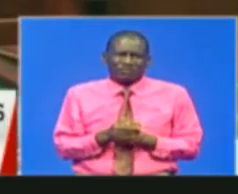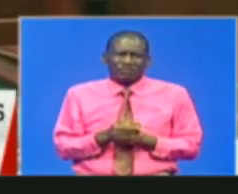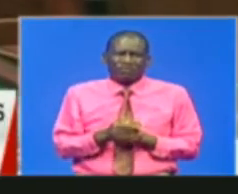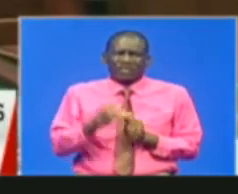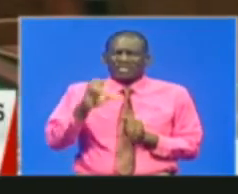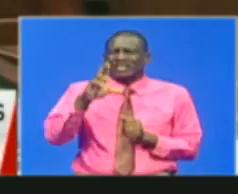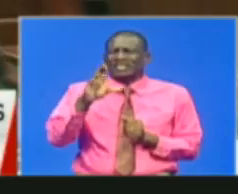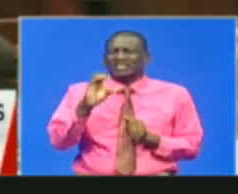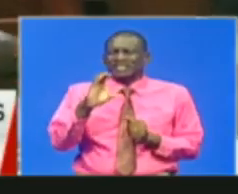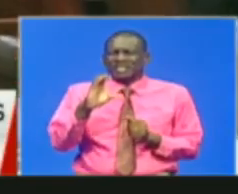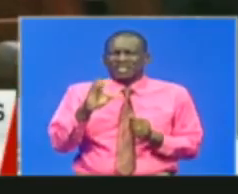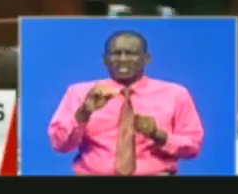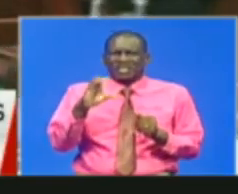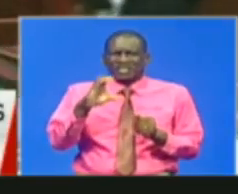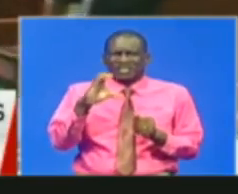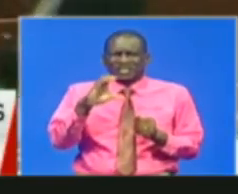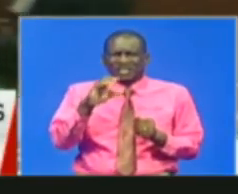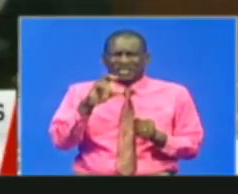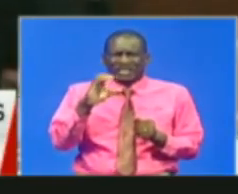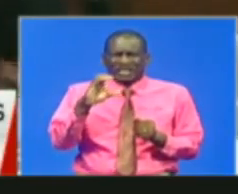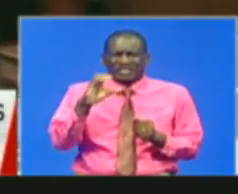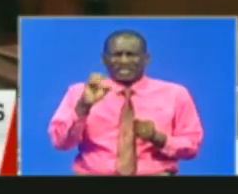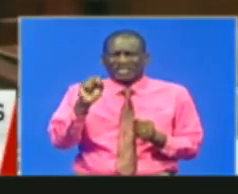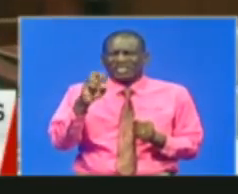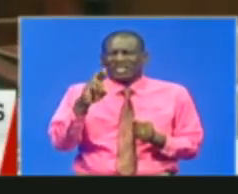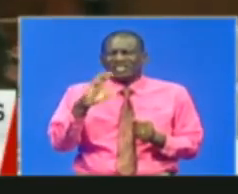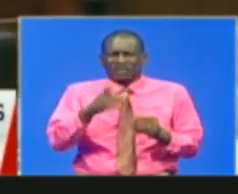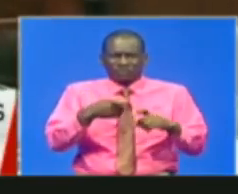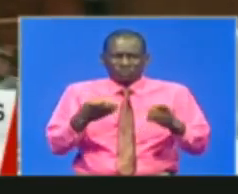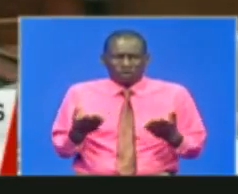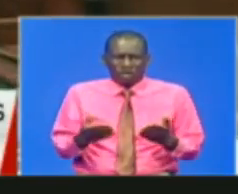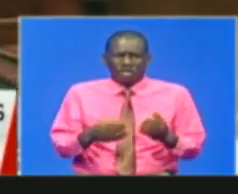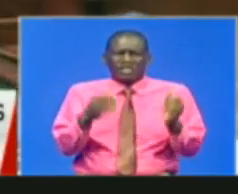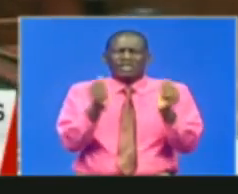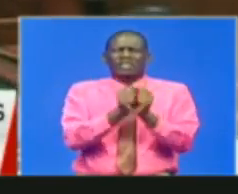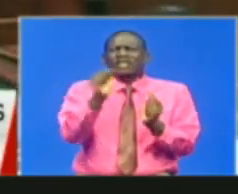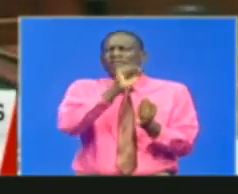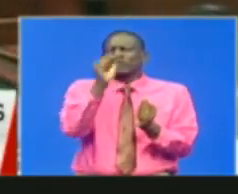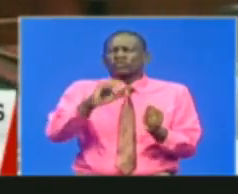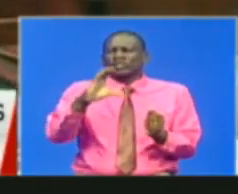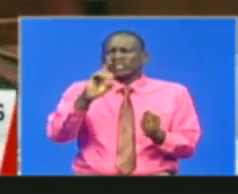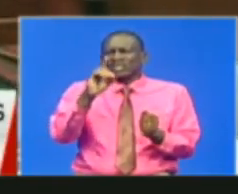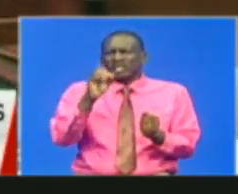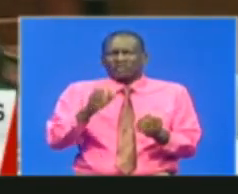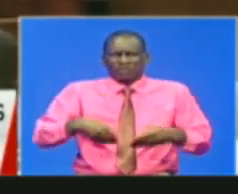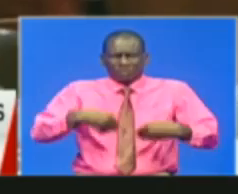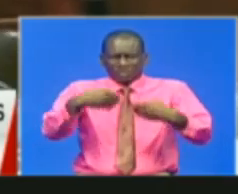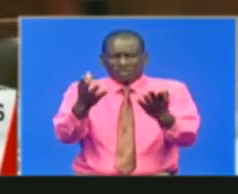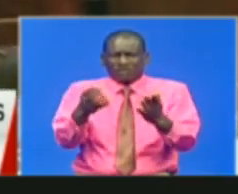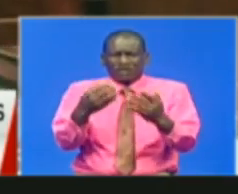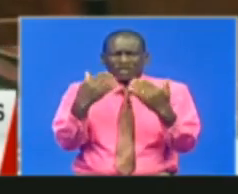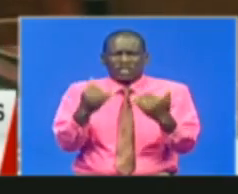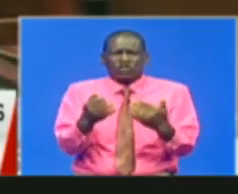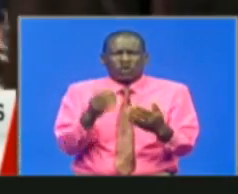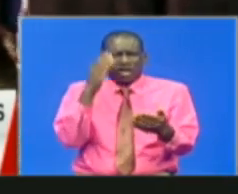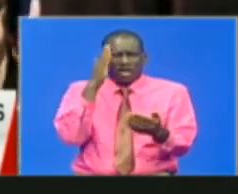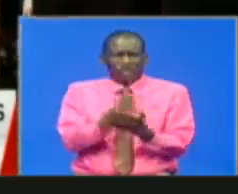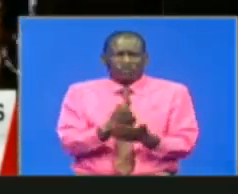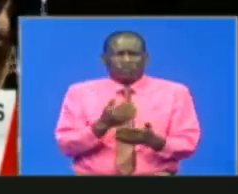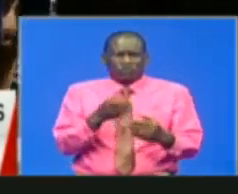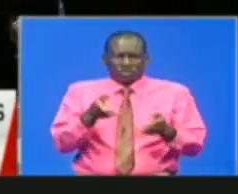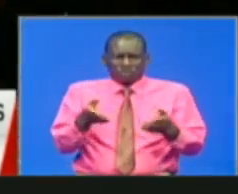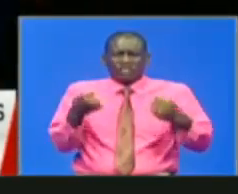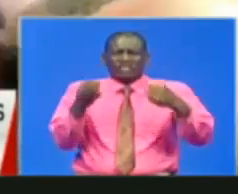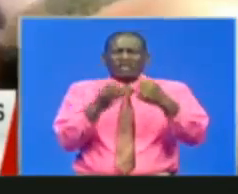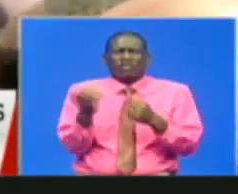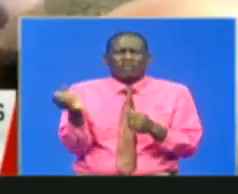the CDF that MPs are in charge of, only 10% of CDF has been released. Yet we are actually in the 8th month. The